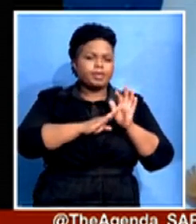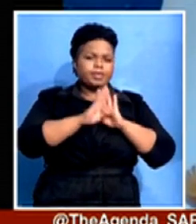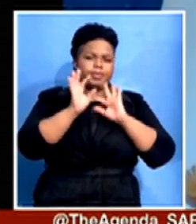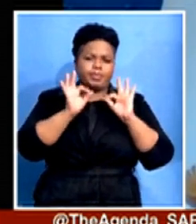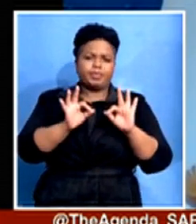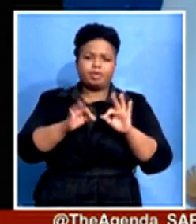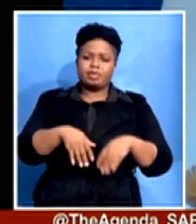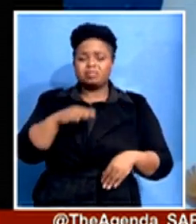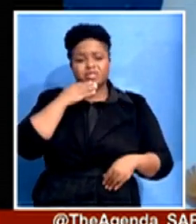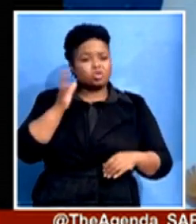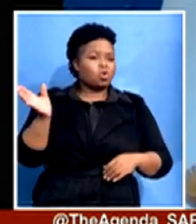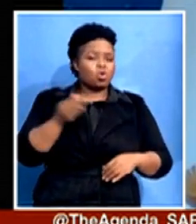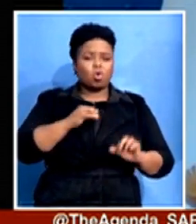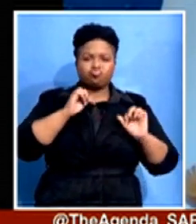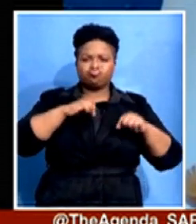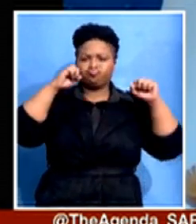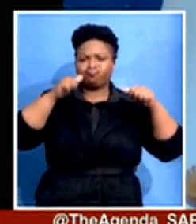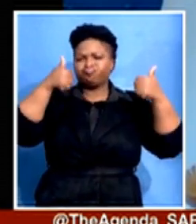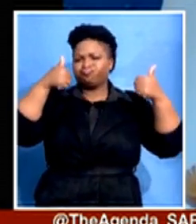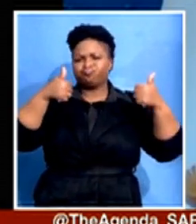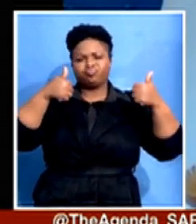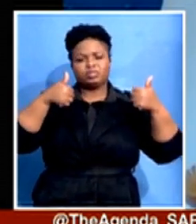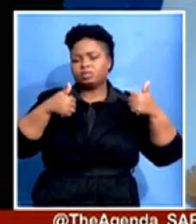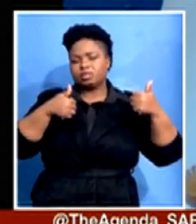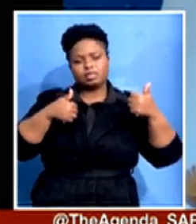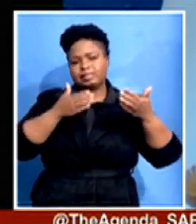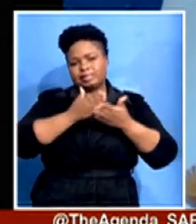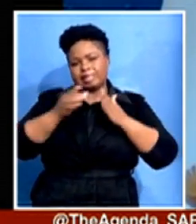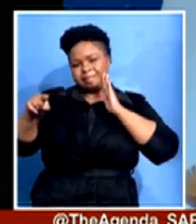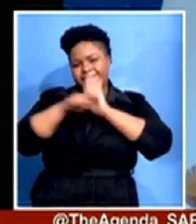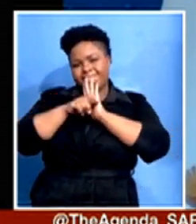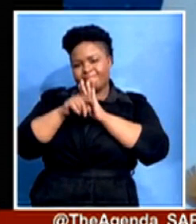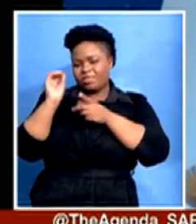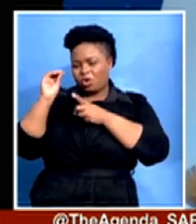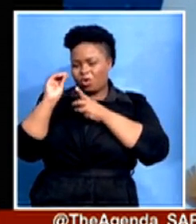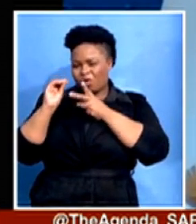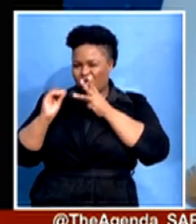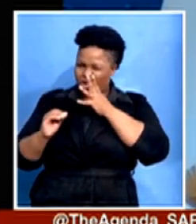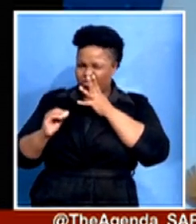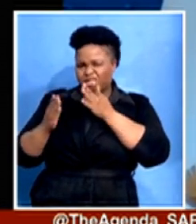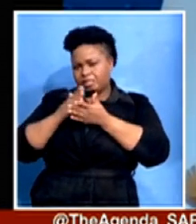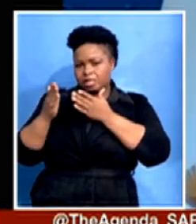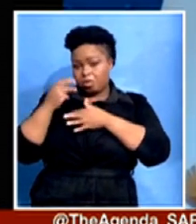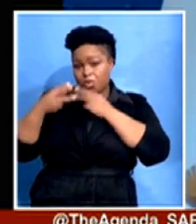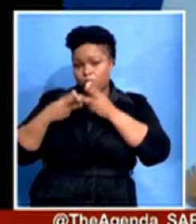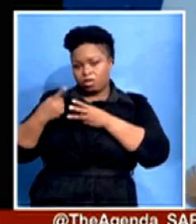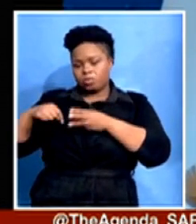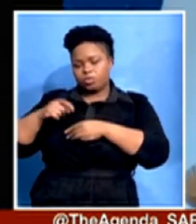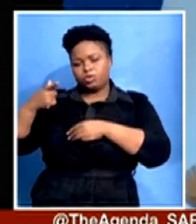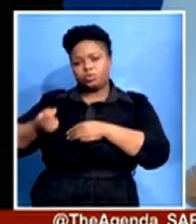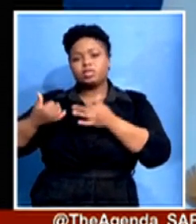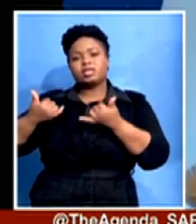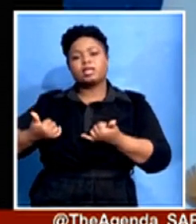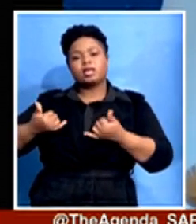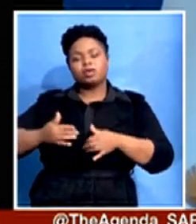gaps that we have identified in the work that I said we're doing, and we are now in the next 18 months or so looking at how best